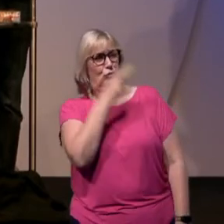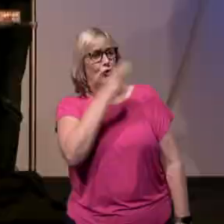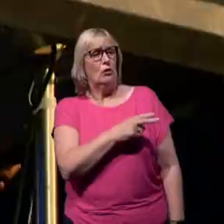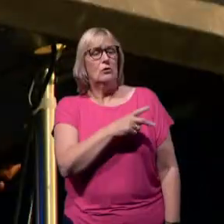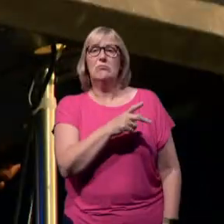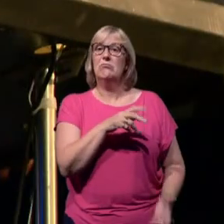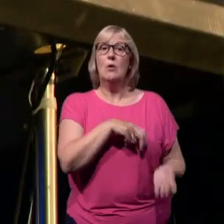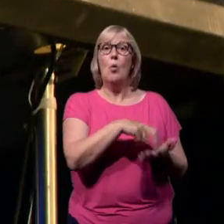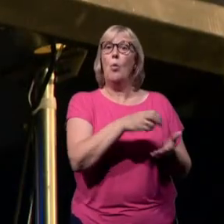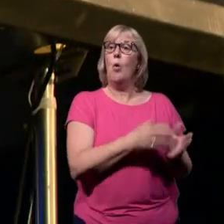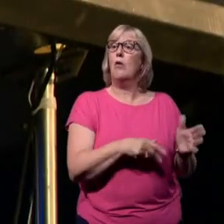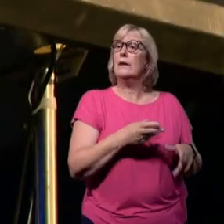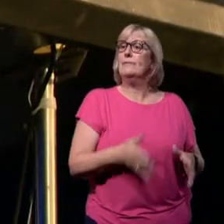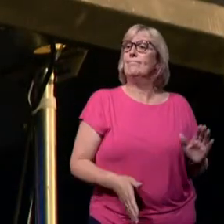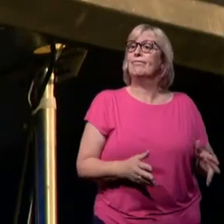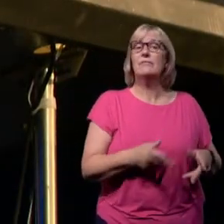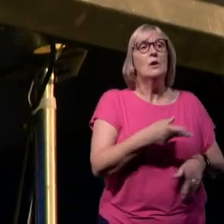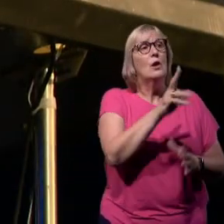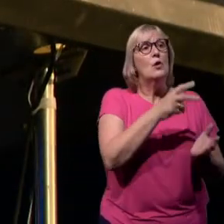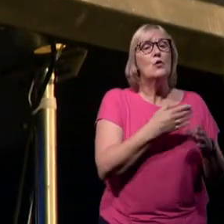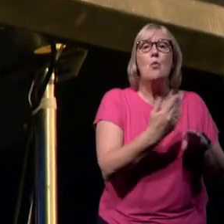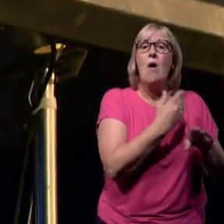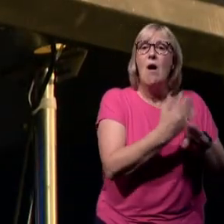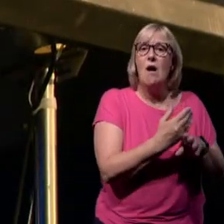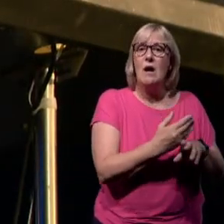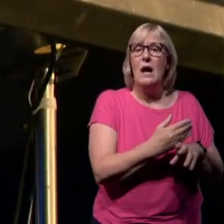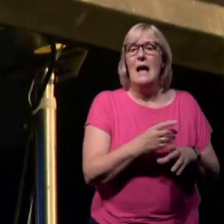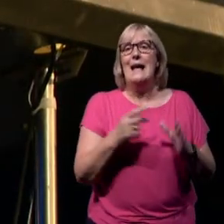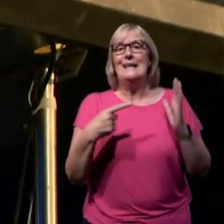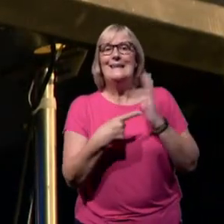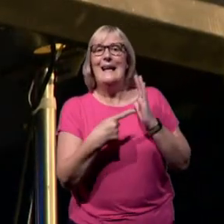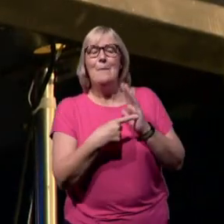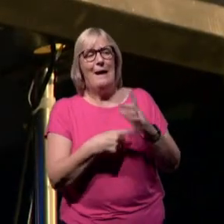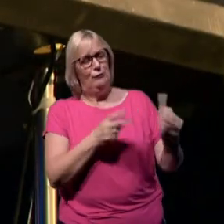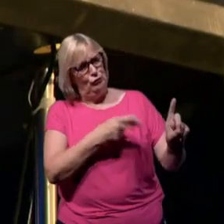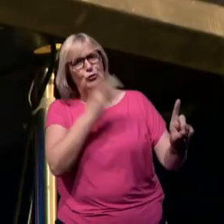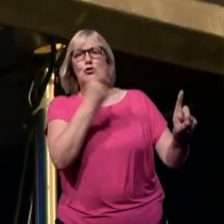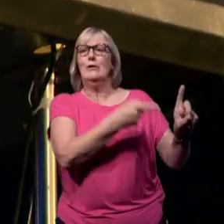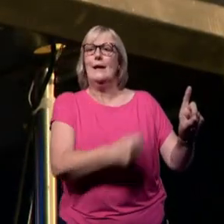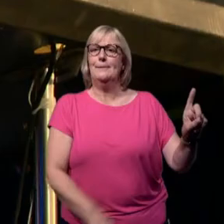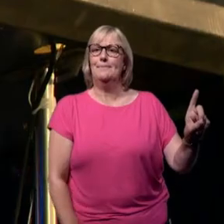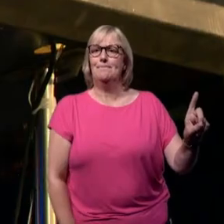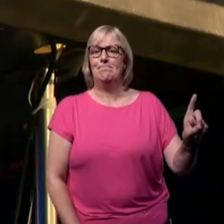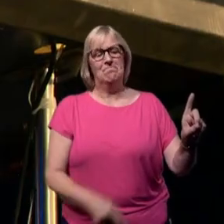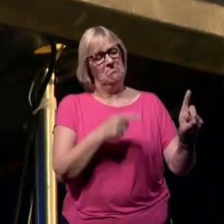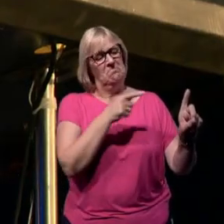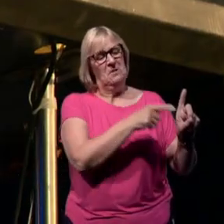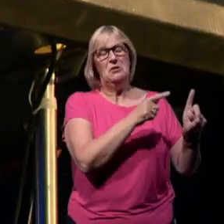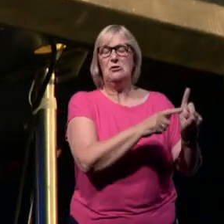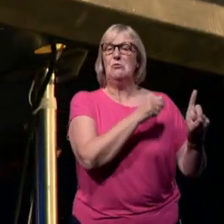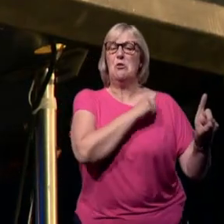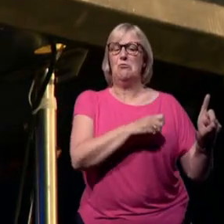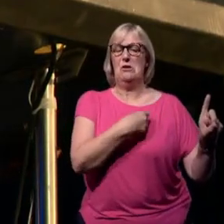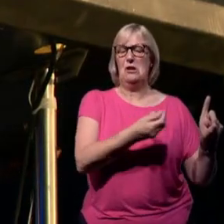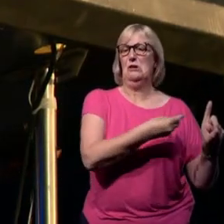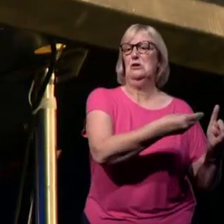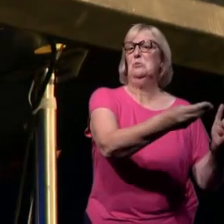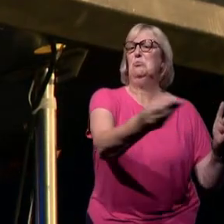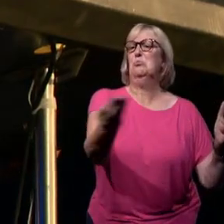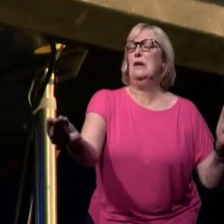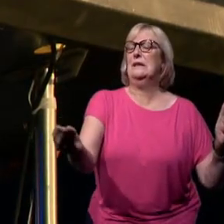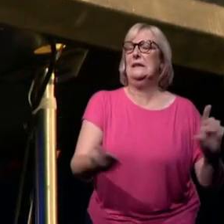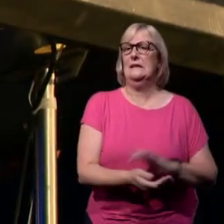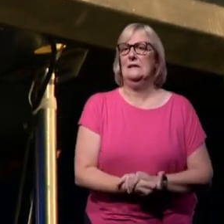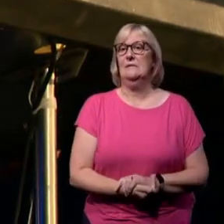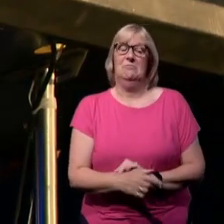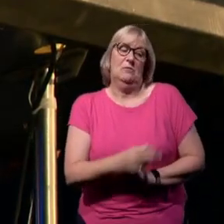work. The Taliban had took credit for the killing because they said that she was spreading Christianity. And as